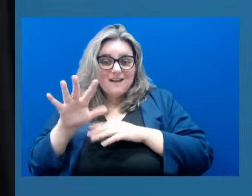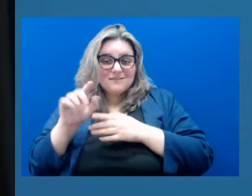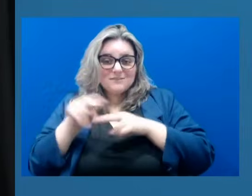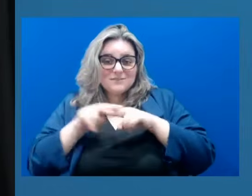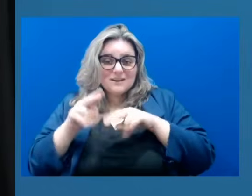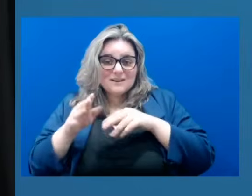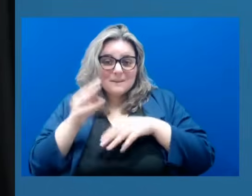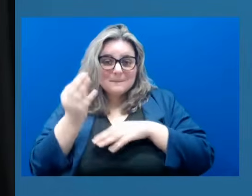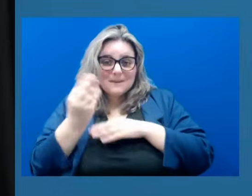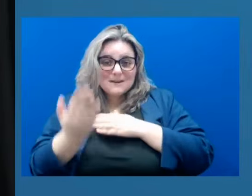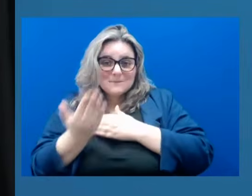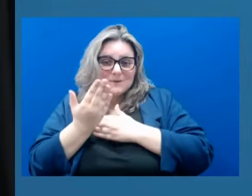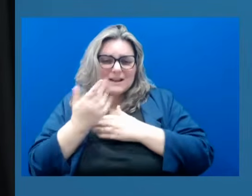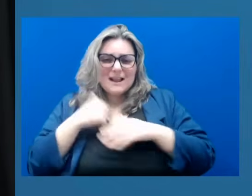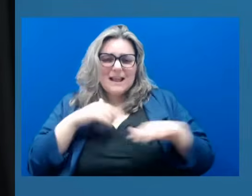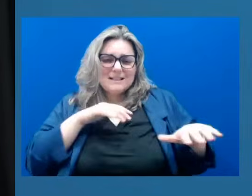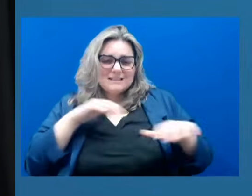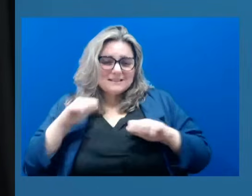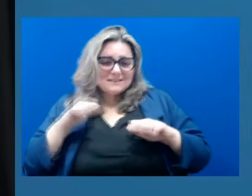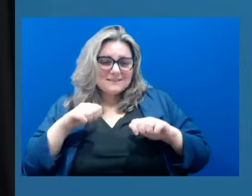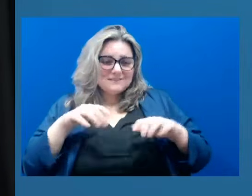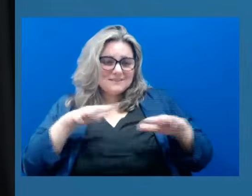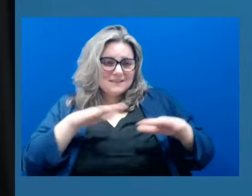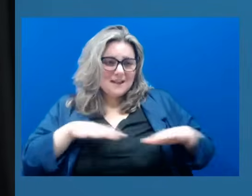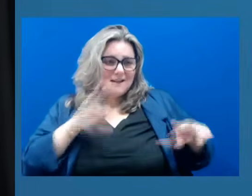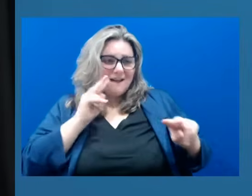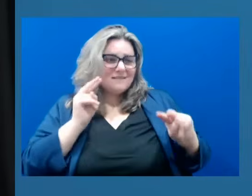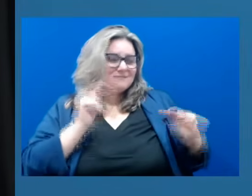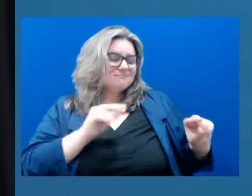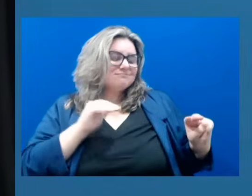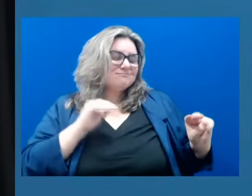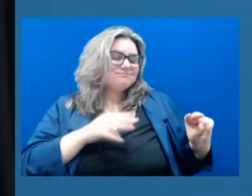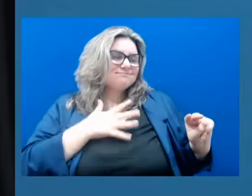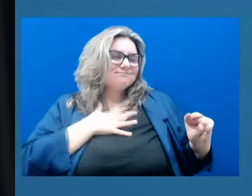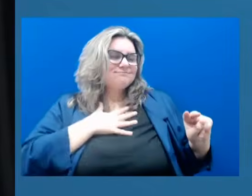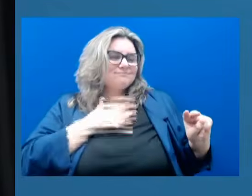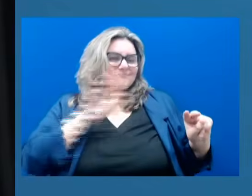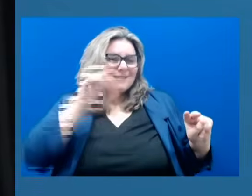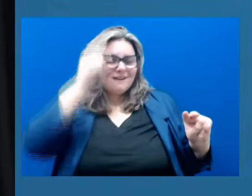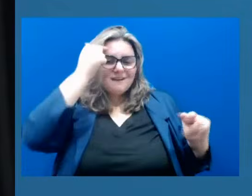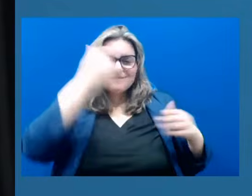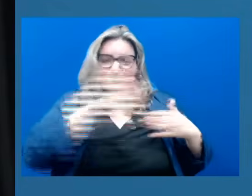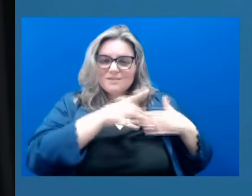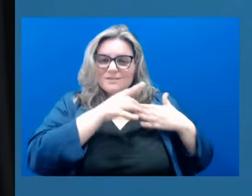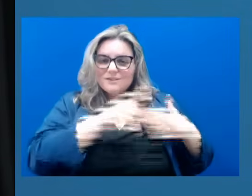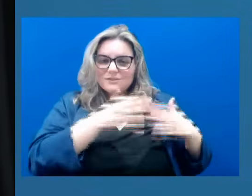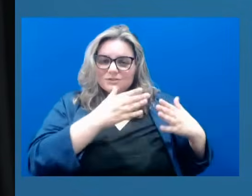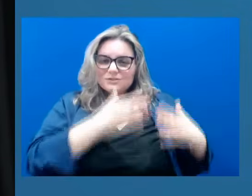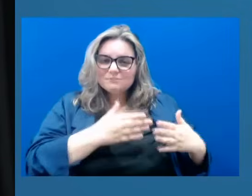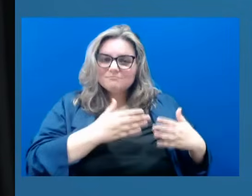an area where I see gubernatorial leadership from Kathy Hochul, with the support of